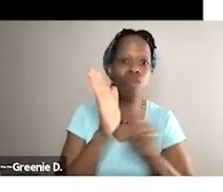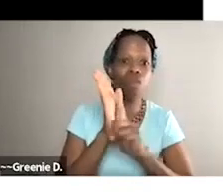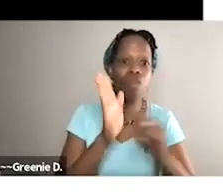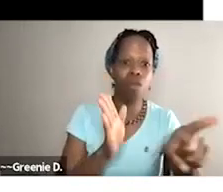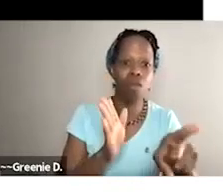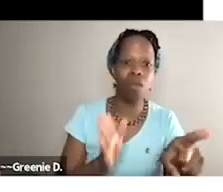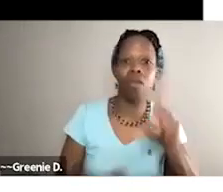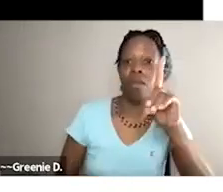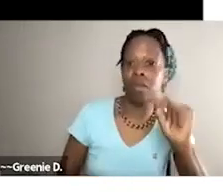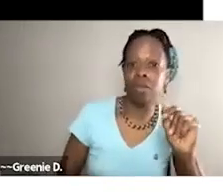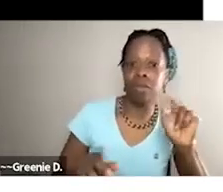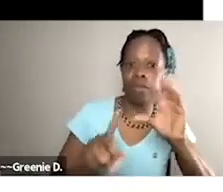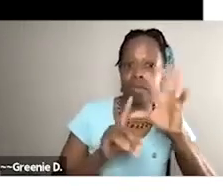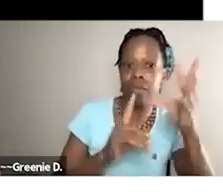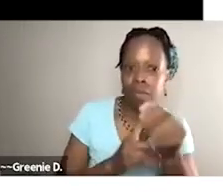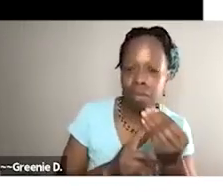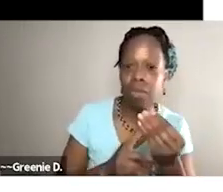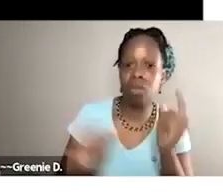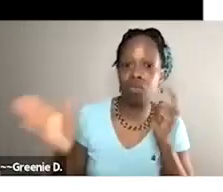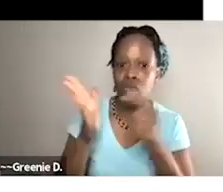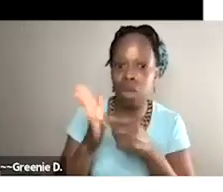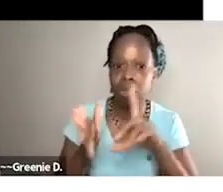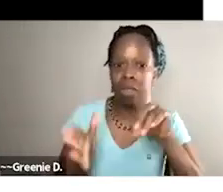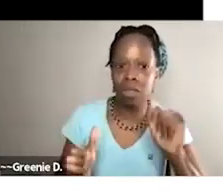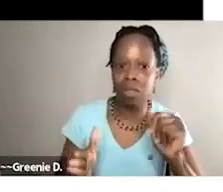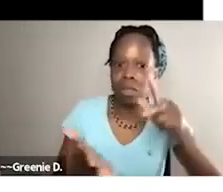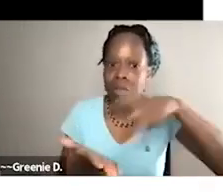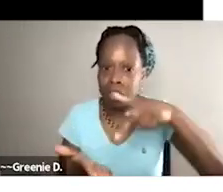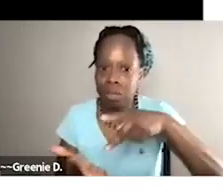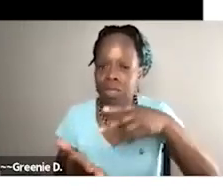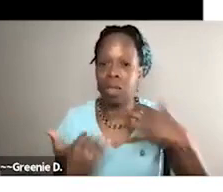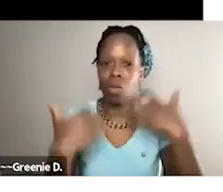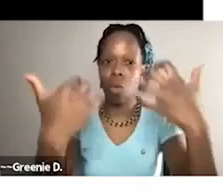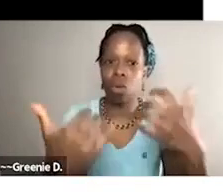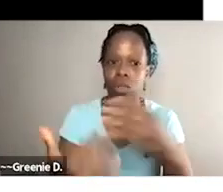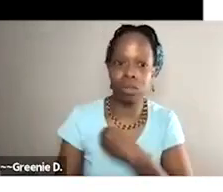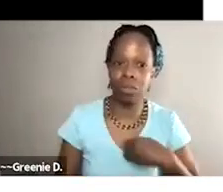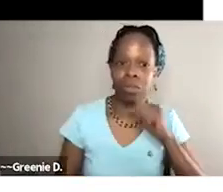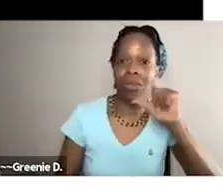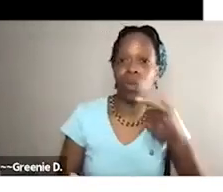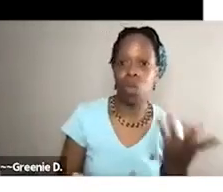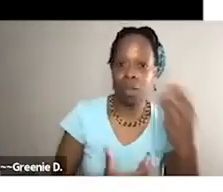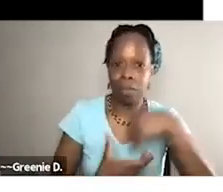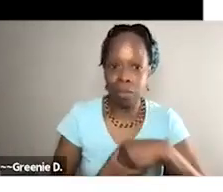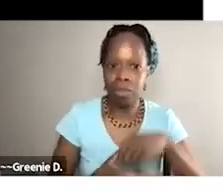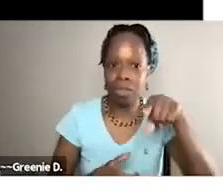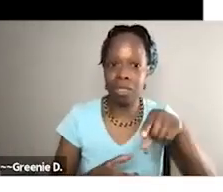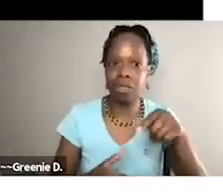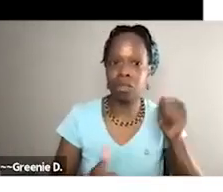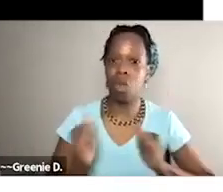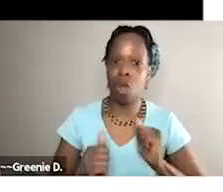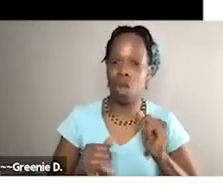culture aesthetic recognizes that disabled dancers and disabled audience members not only participate in this art form, we shape its growth and